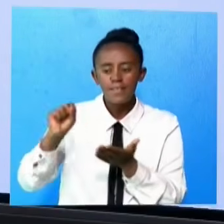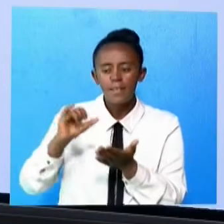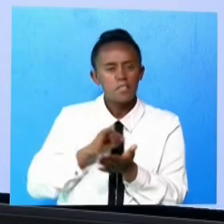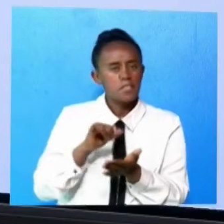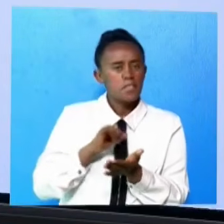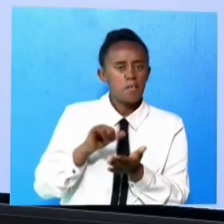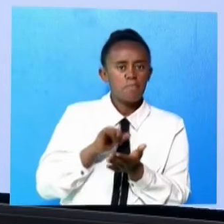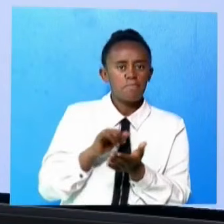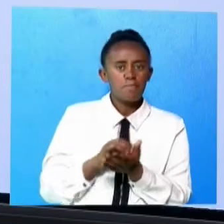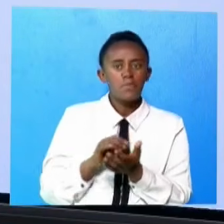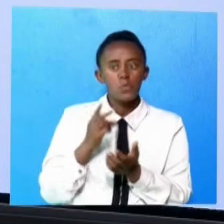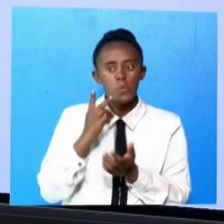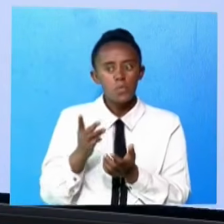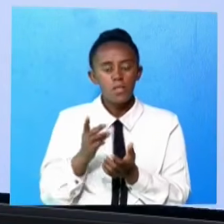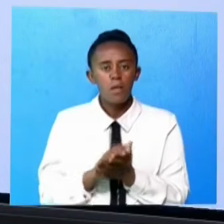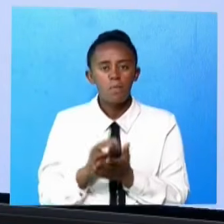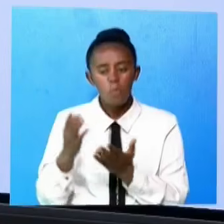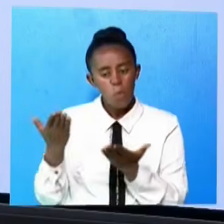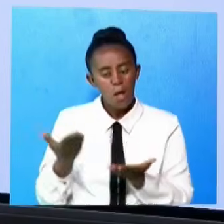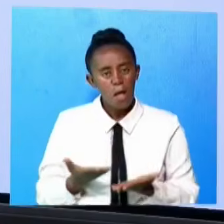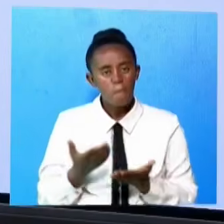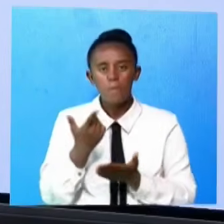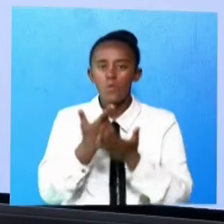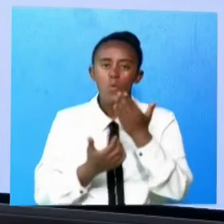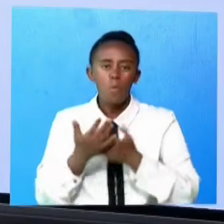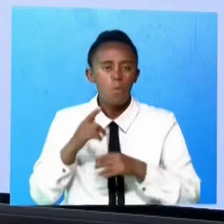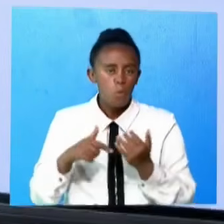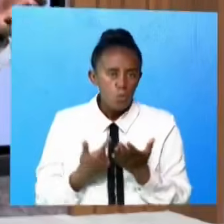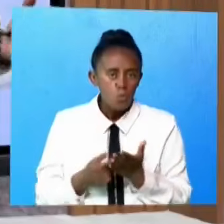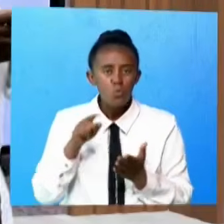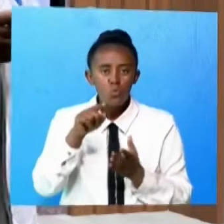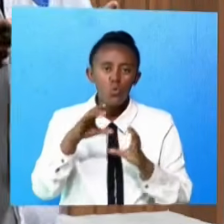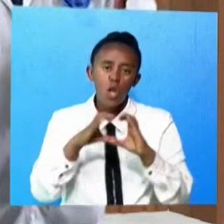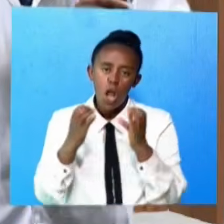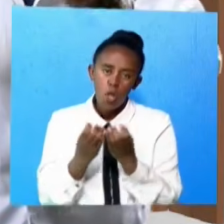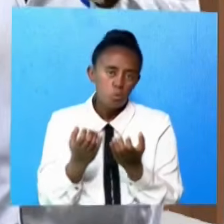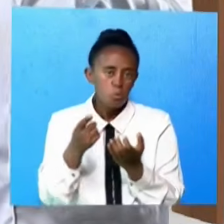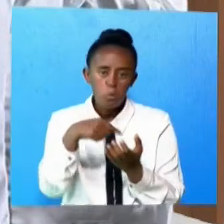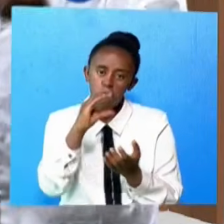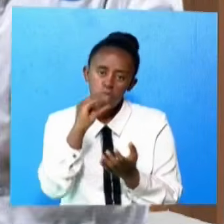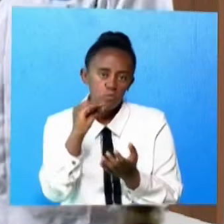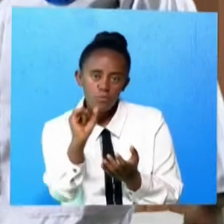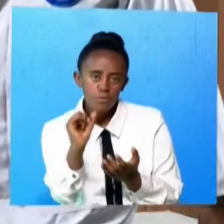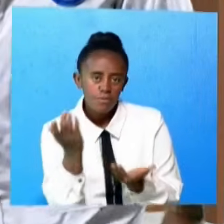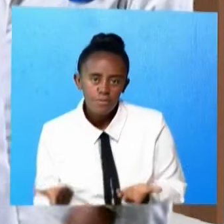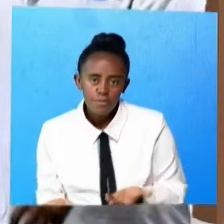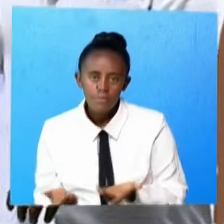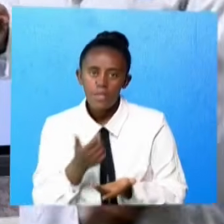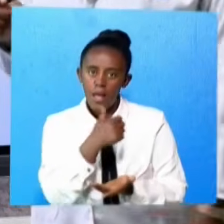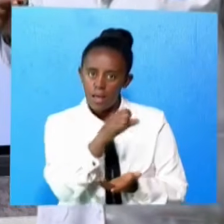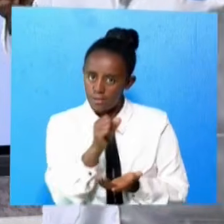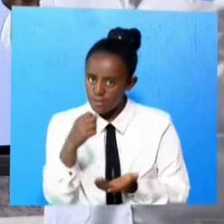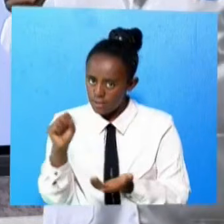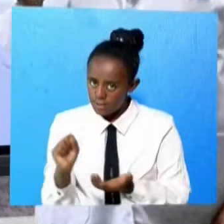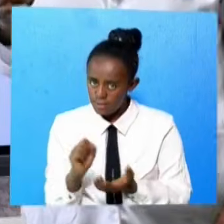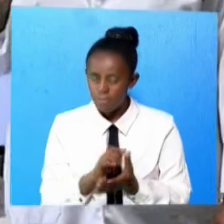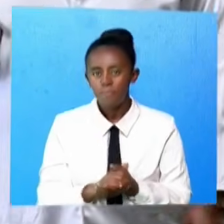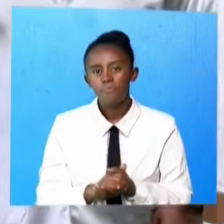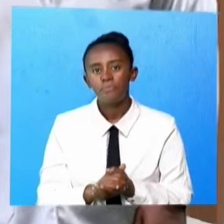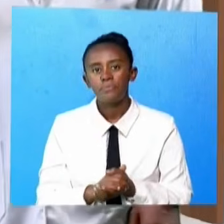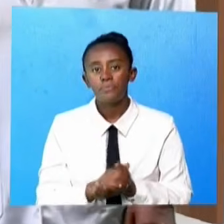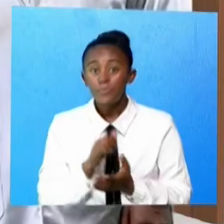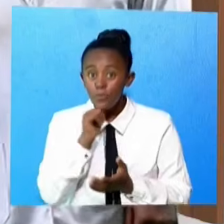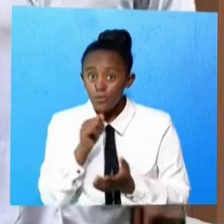classroom. You see now, you are welcome to talk about your classroom situation too in such a case with as a structure. If it is